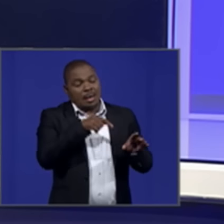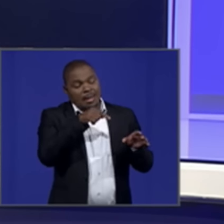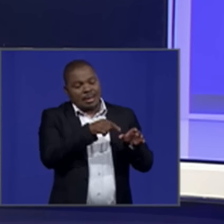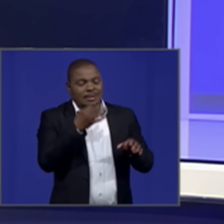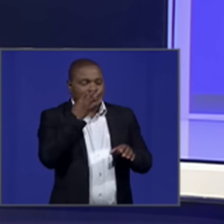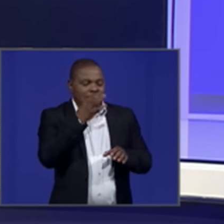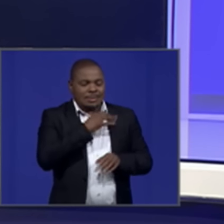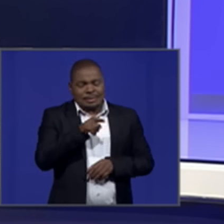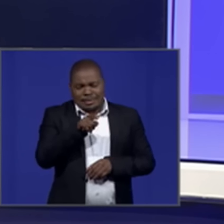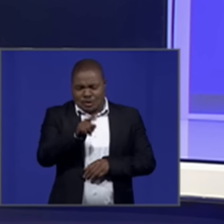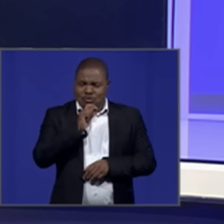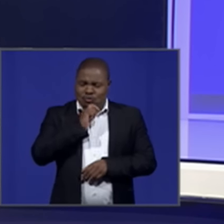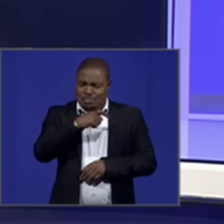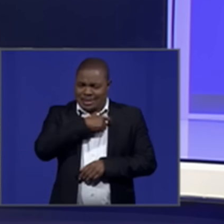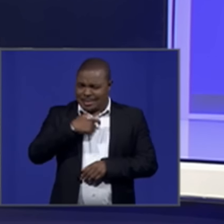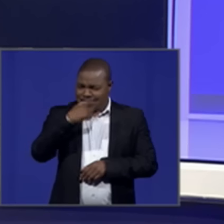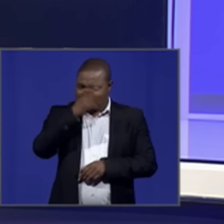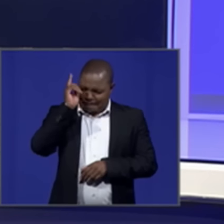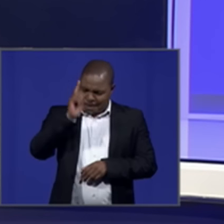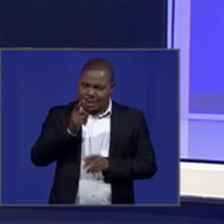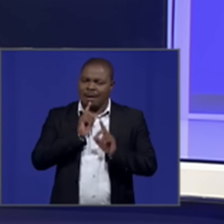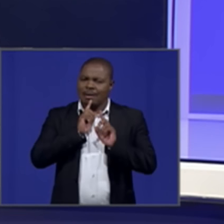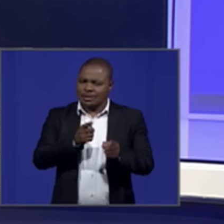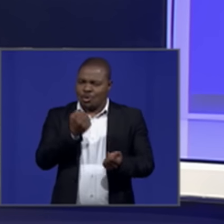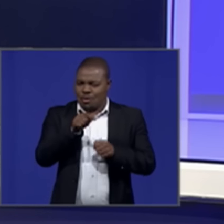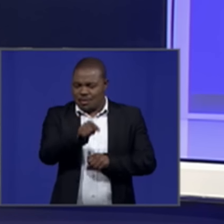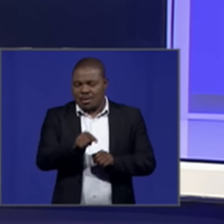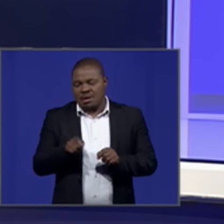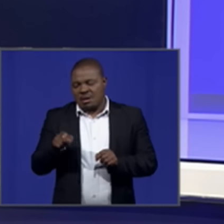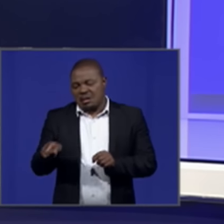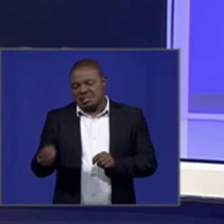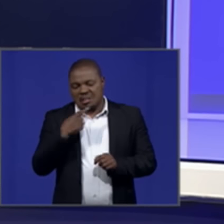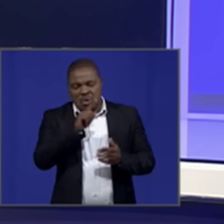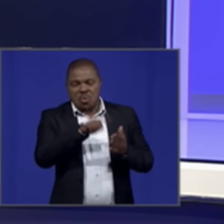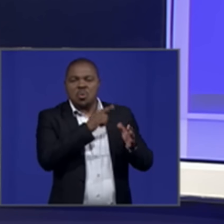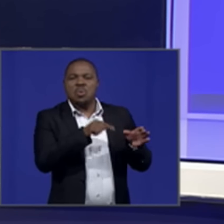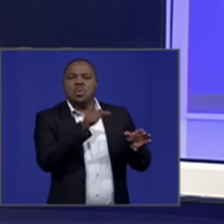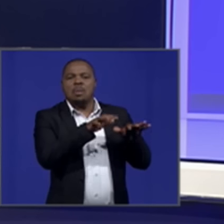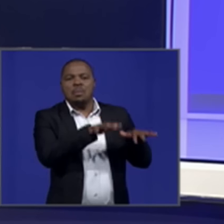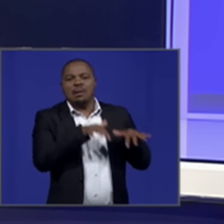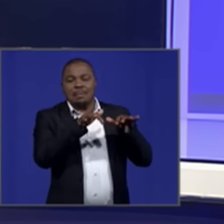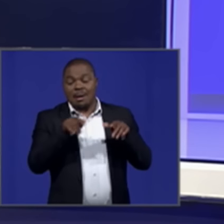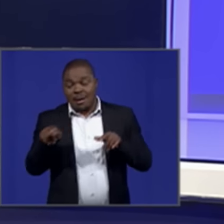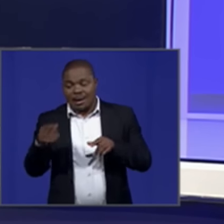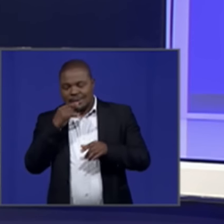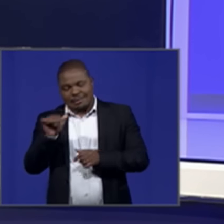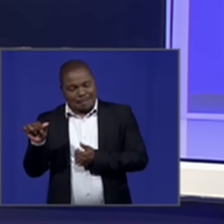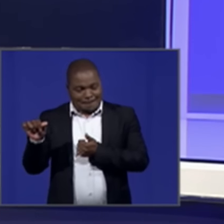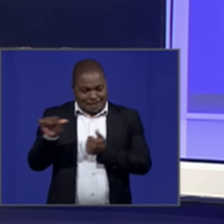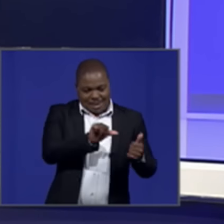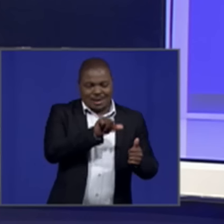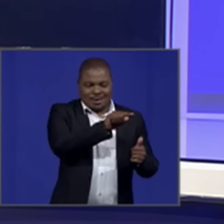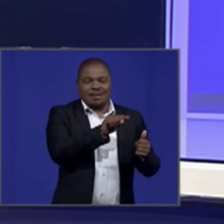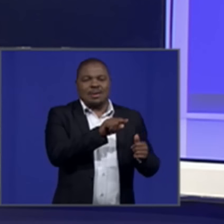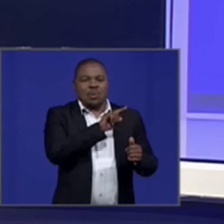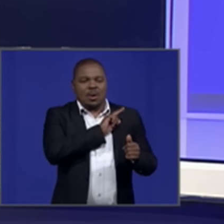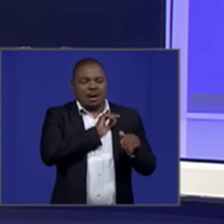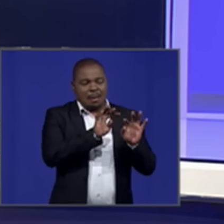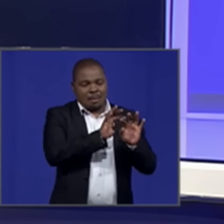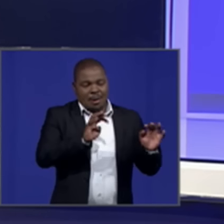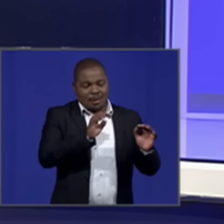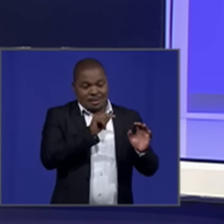ka nna le kgetsi ya tshwanelang ke go e araba. Jaanong ga jaana eno e boela ka kwa palamenteng jaaka pegelo ya phanele e ikemetseng